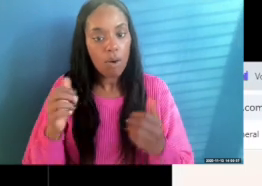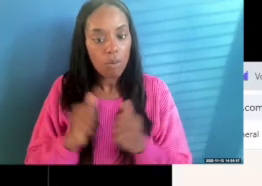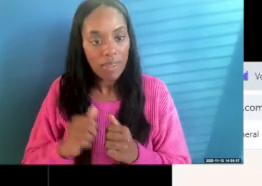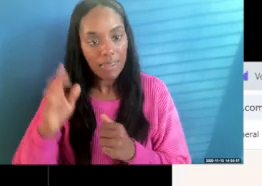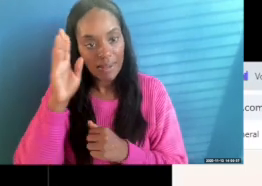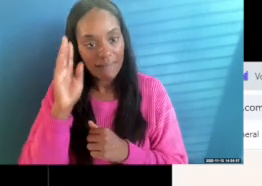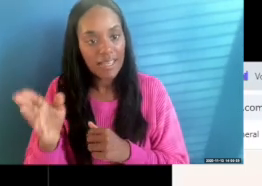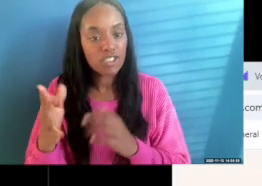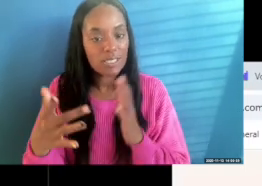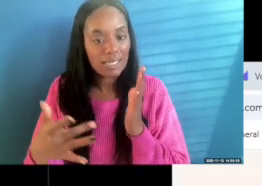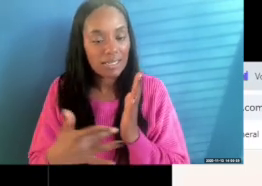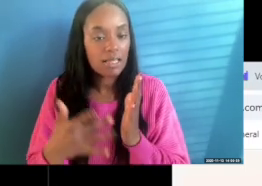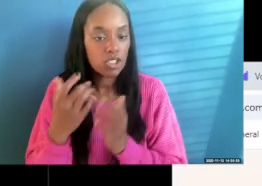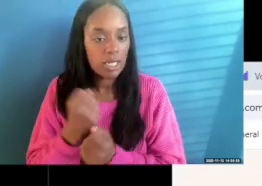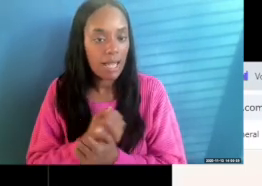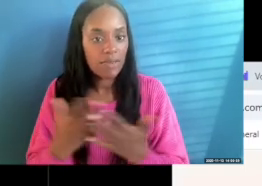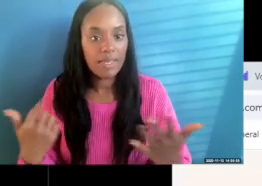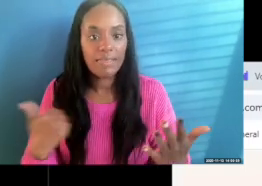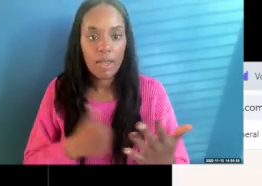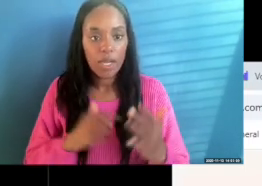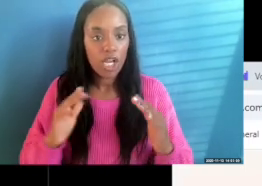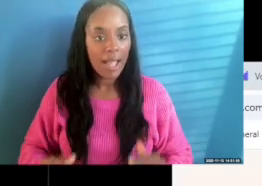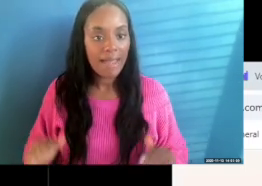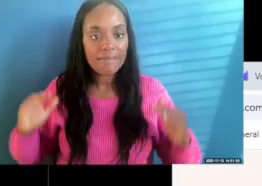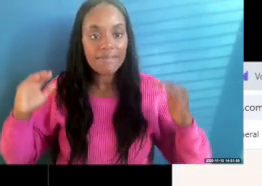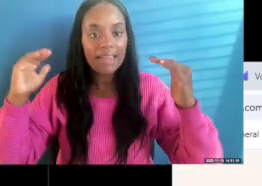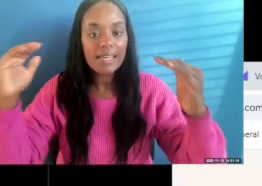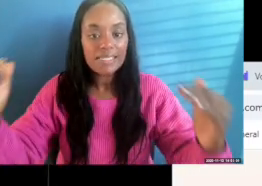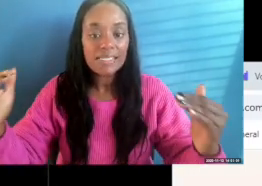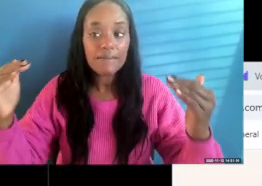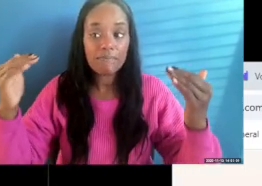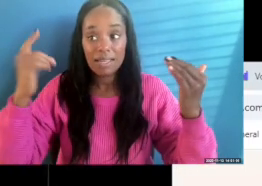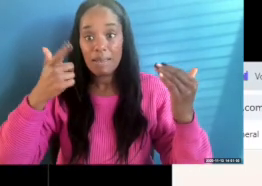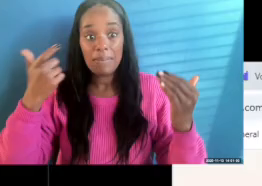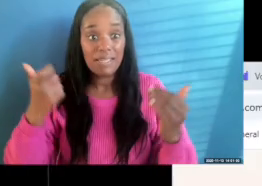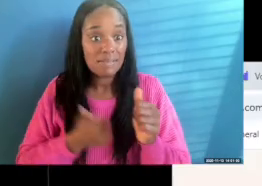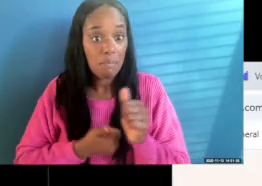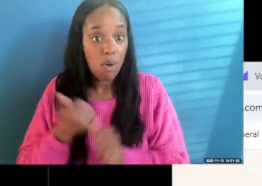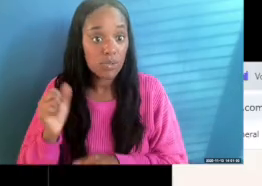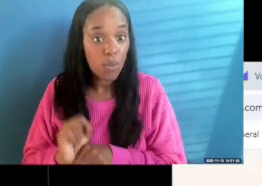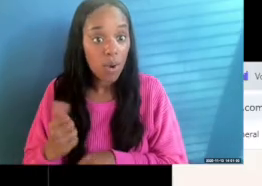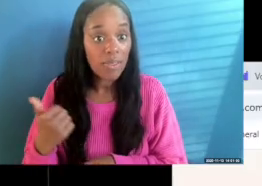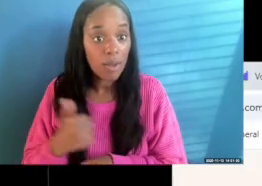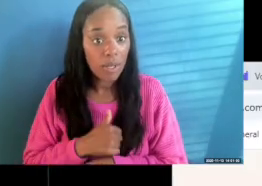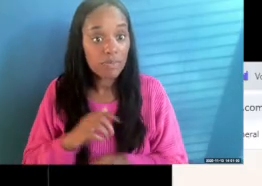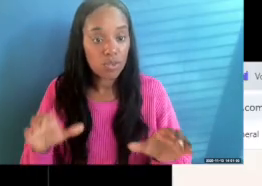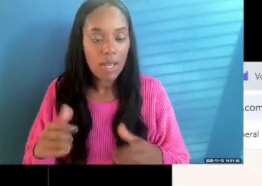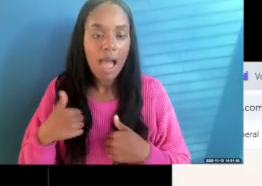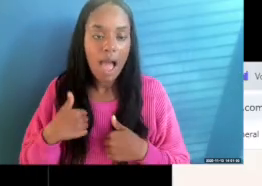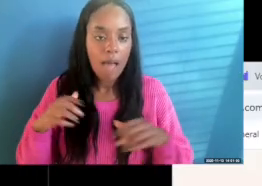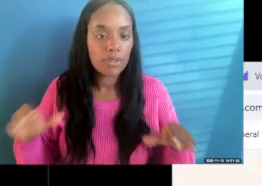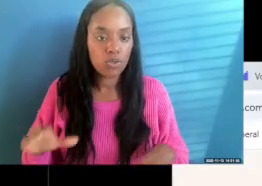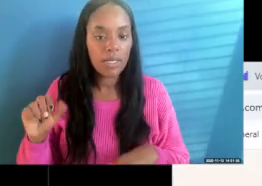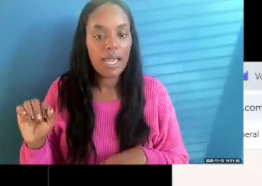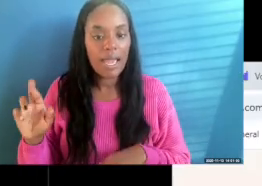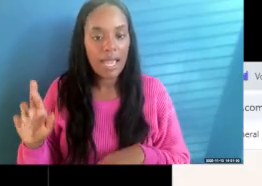remind folks that there's people involved in these spaces that we need to make sure, not just to stop contaminating on them, but also to ensure